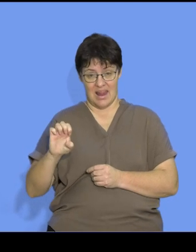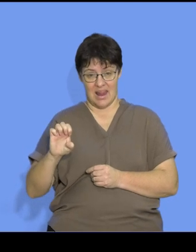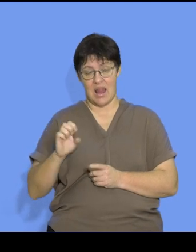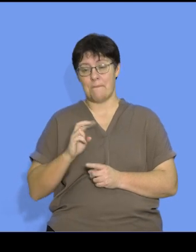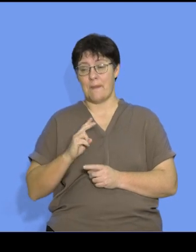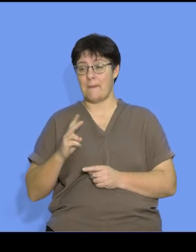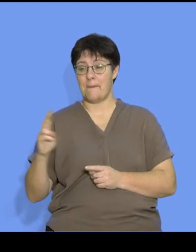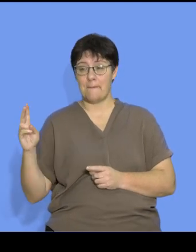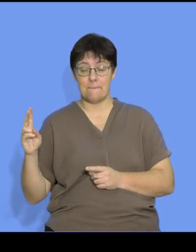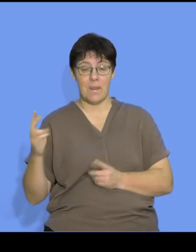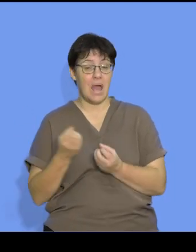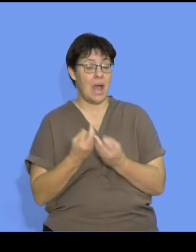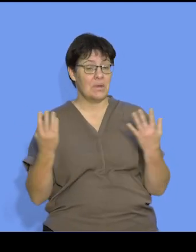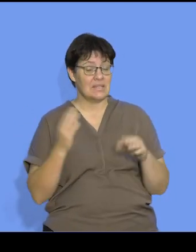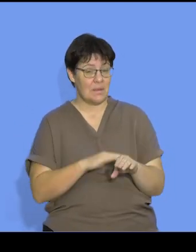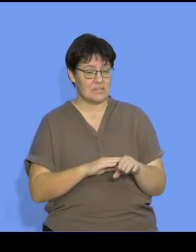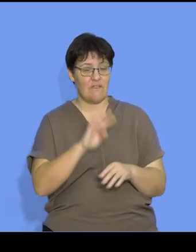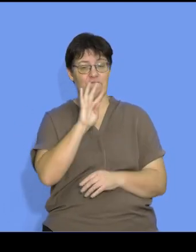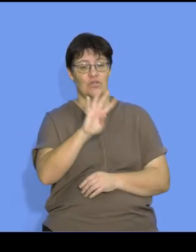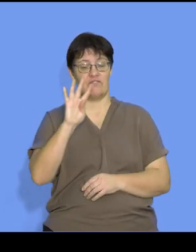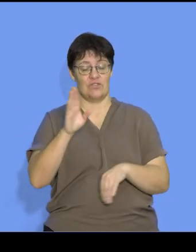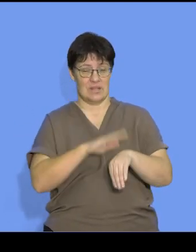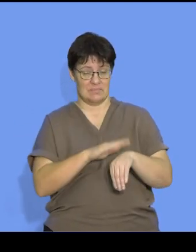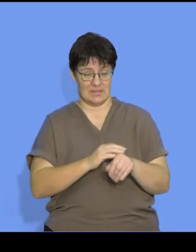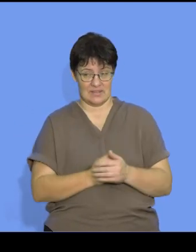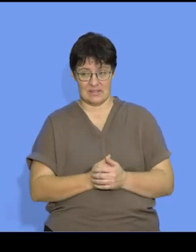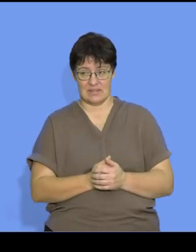repeated 44 times.